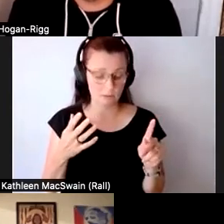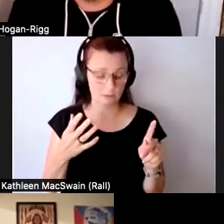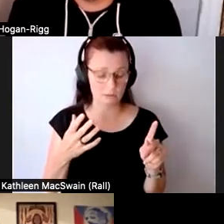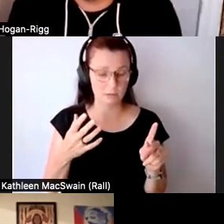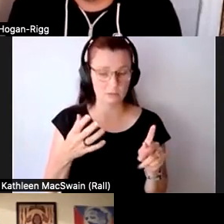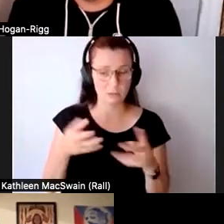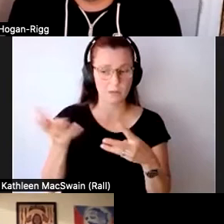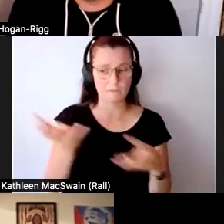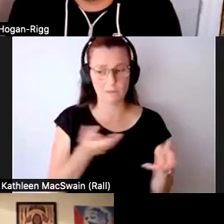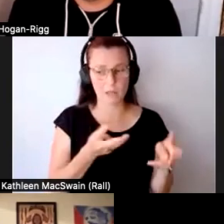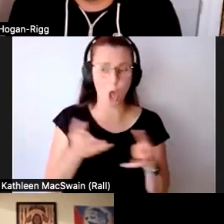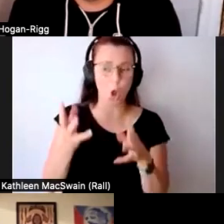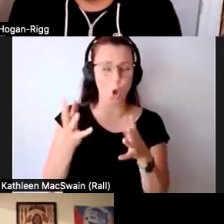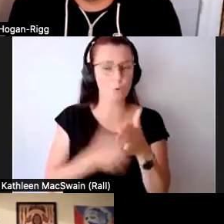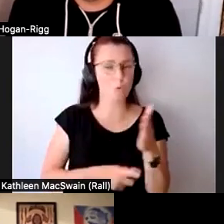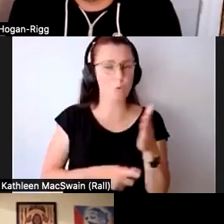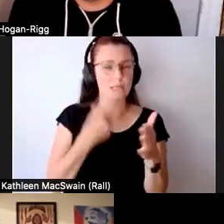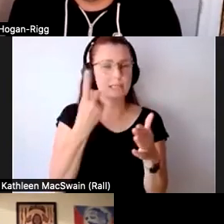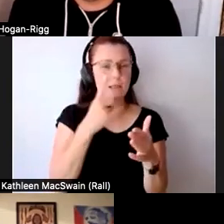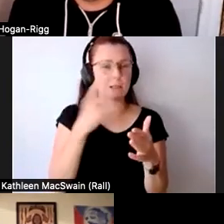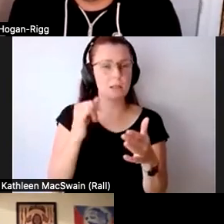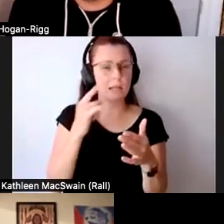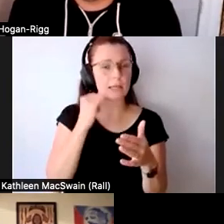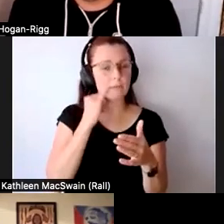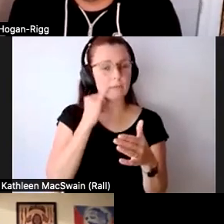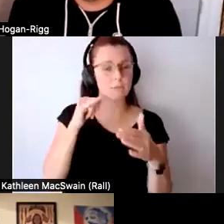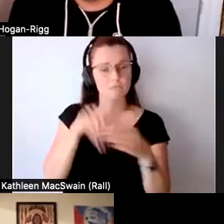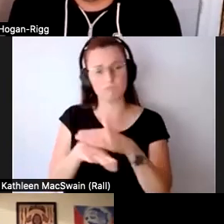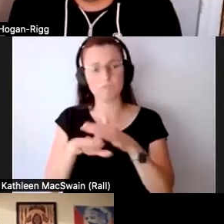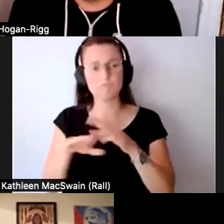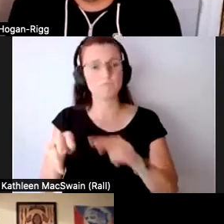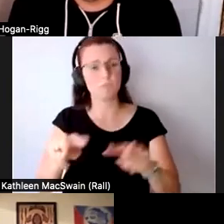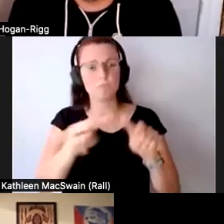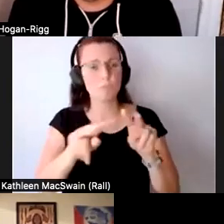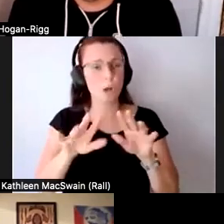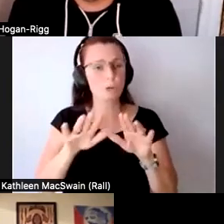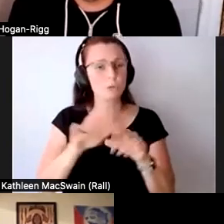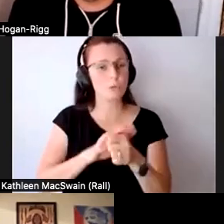of an experience of walking through a site could be like.